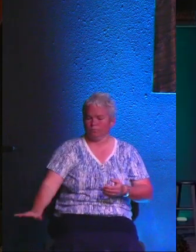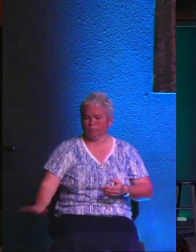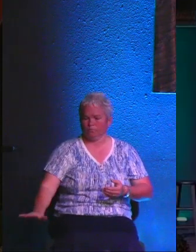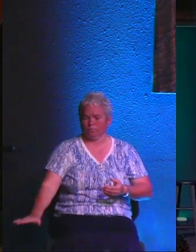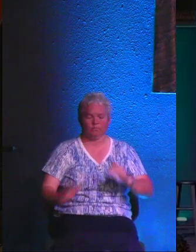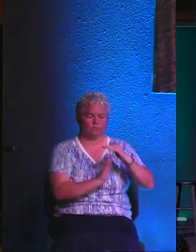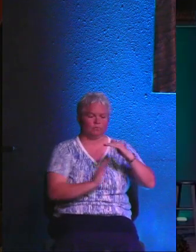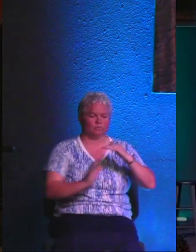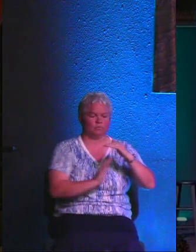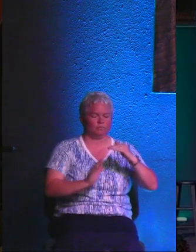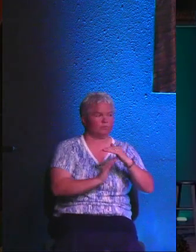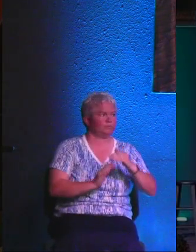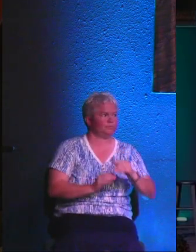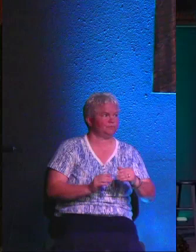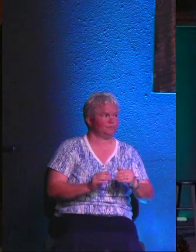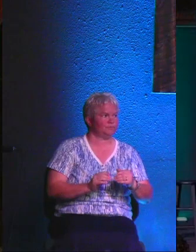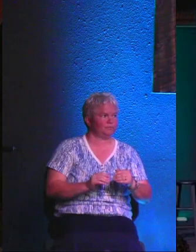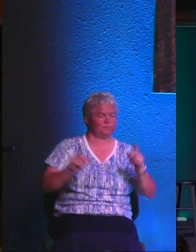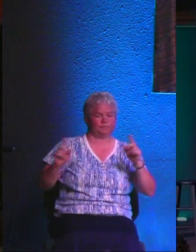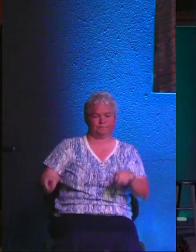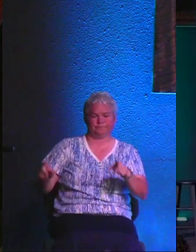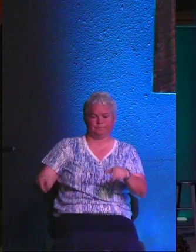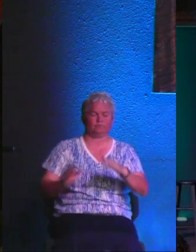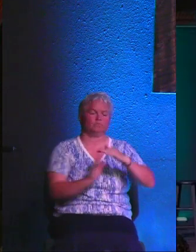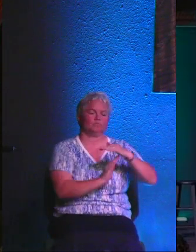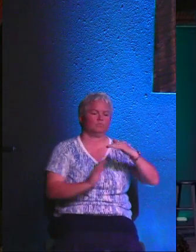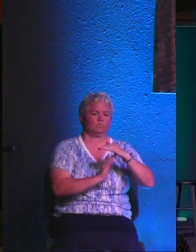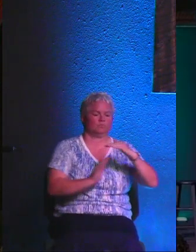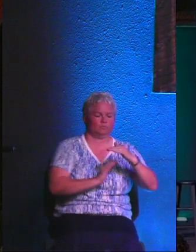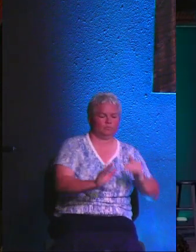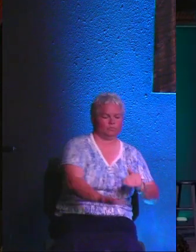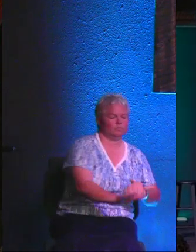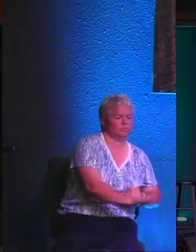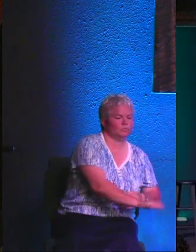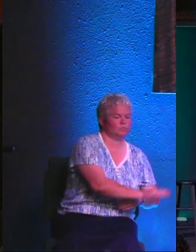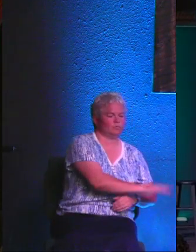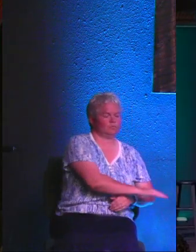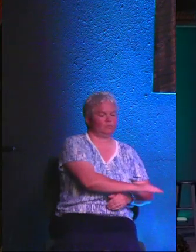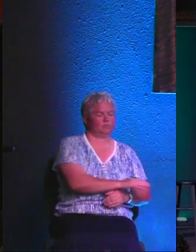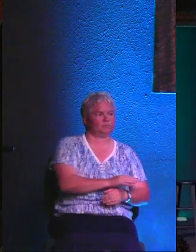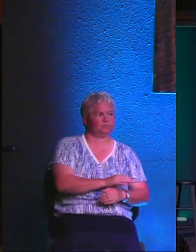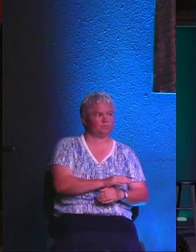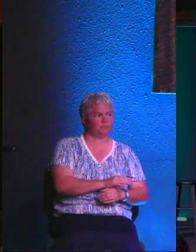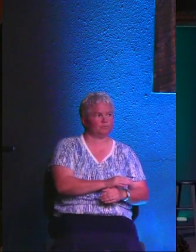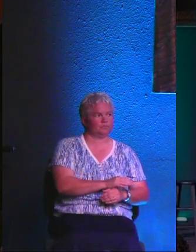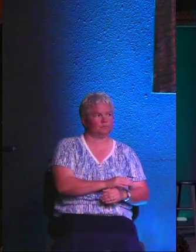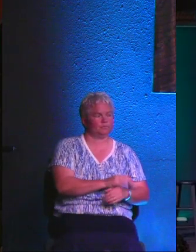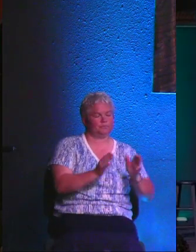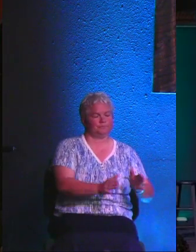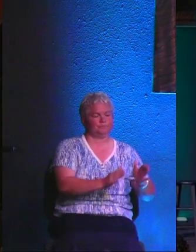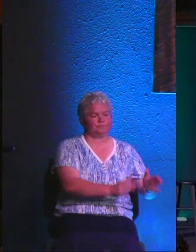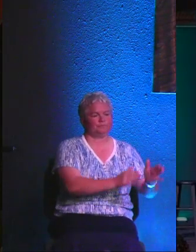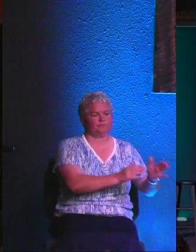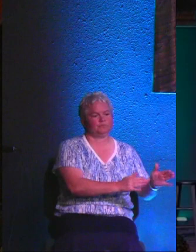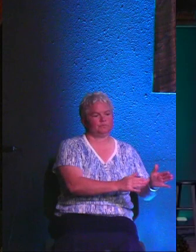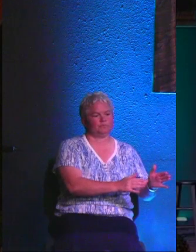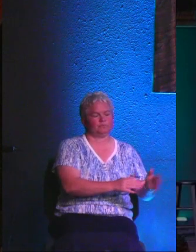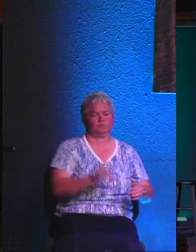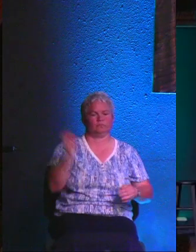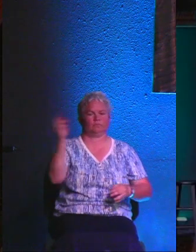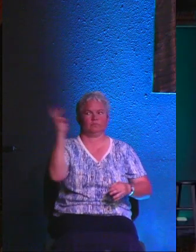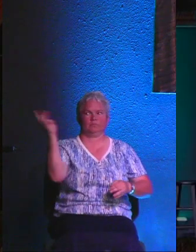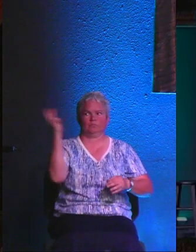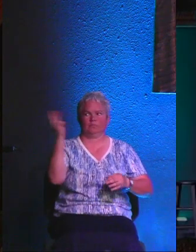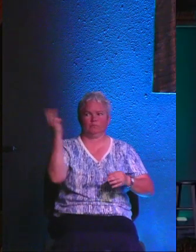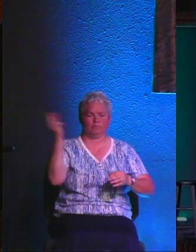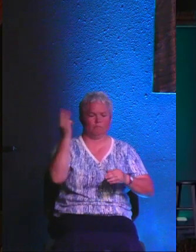in the lower level, and kids are over here in the basement. So please plan on attending that. If you've never participated in